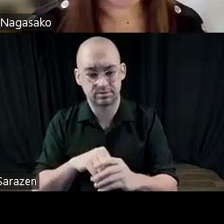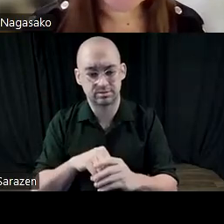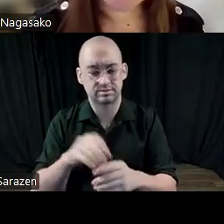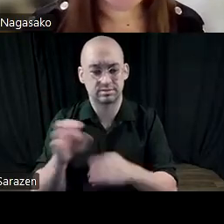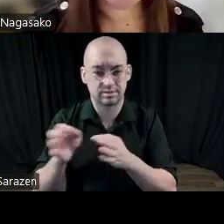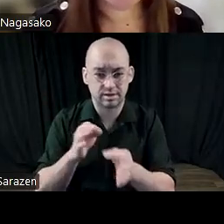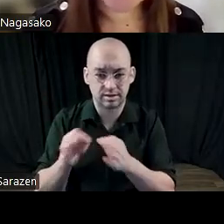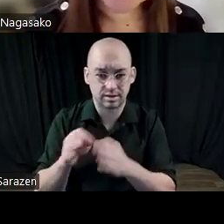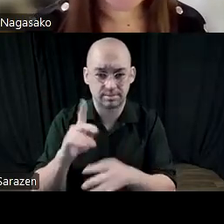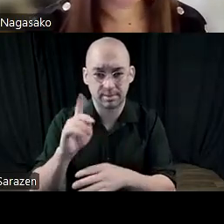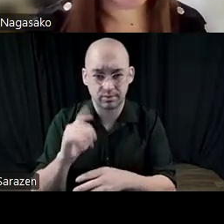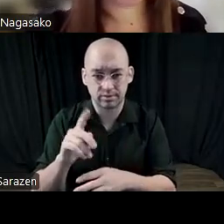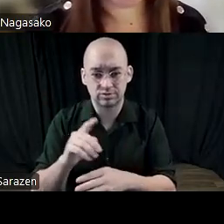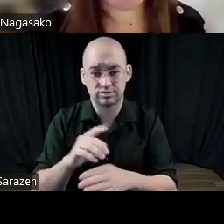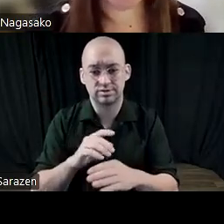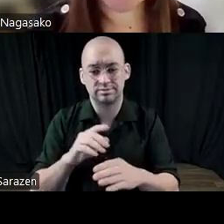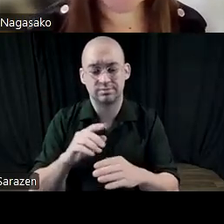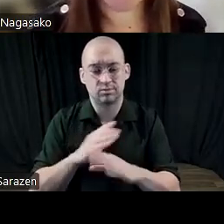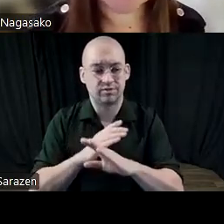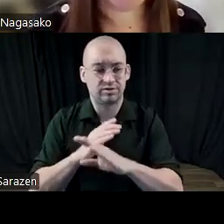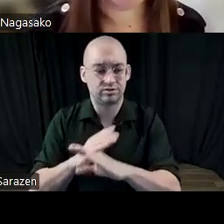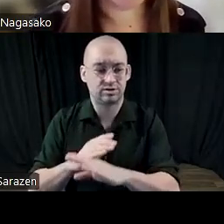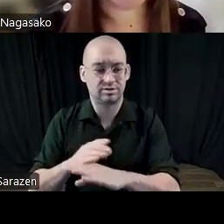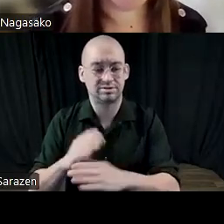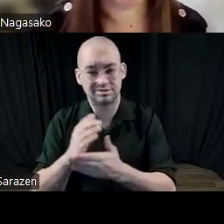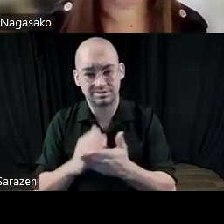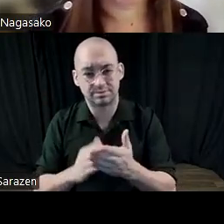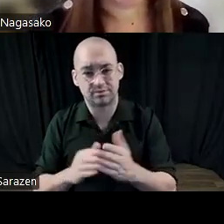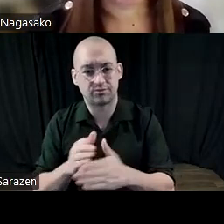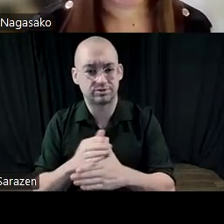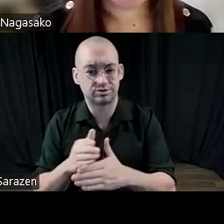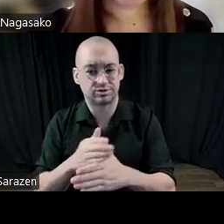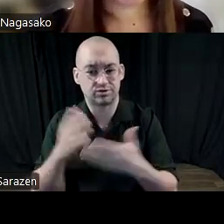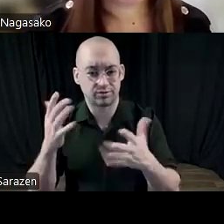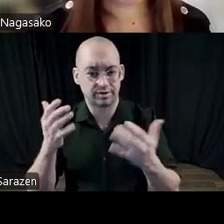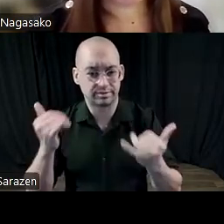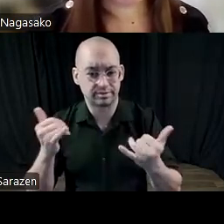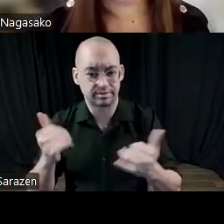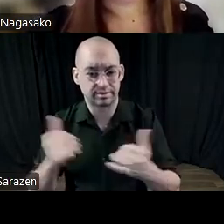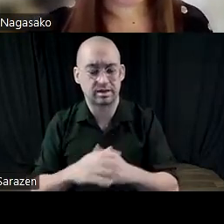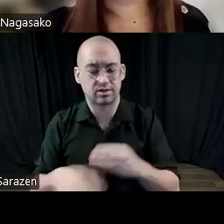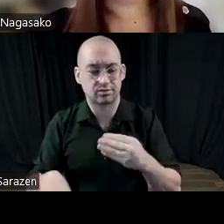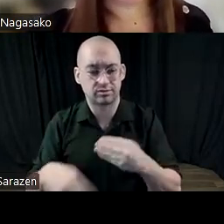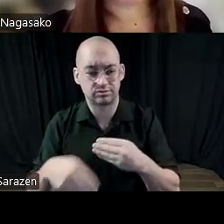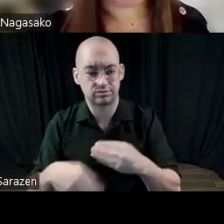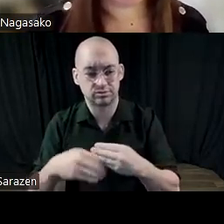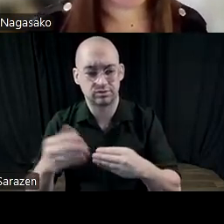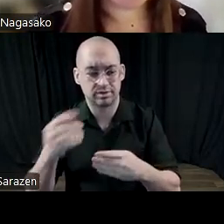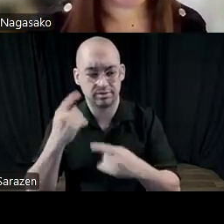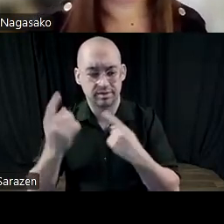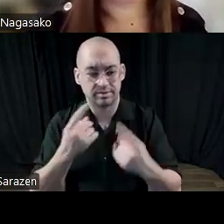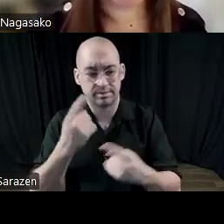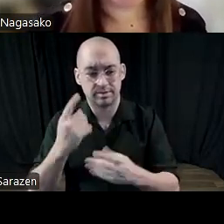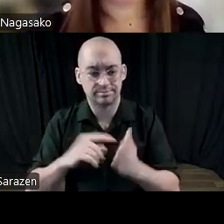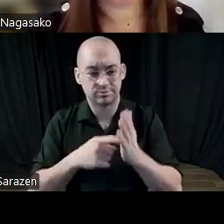of population-based prevention, some of what we were sharing today in the slides. And then also what we are thinking are some of the initial